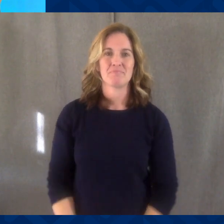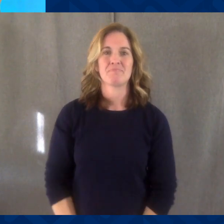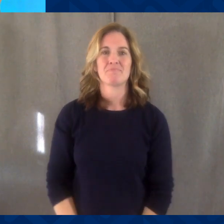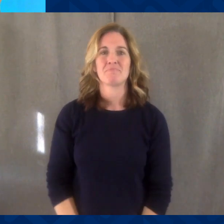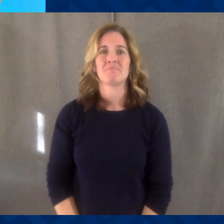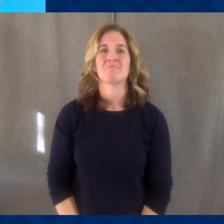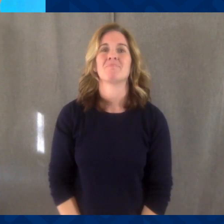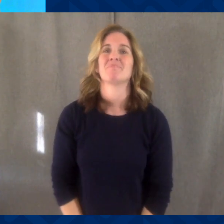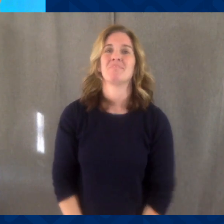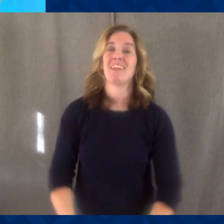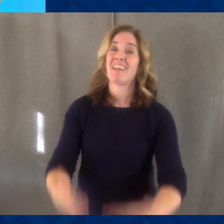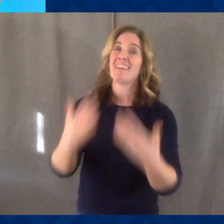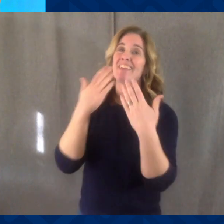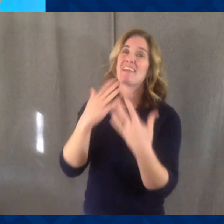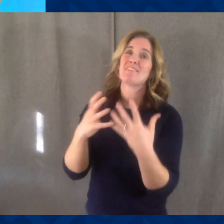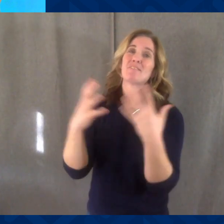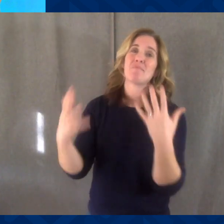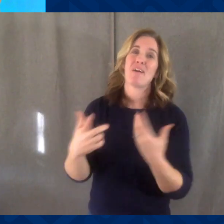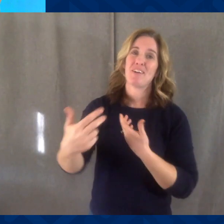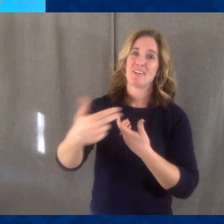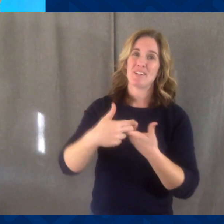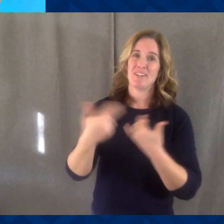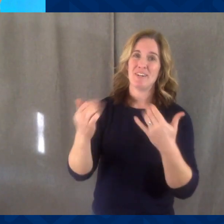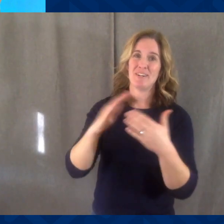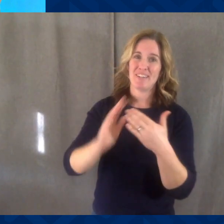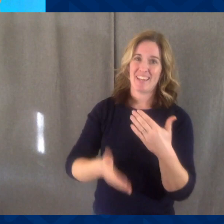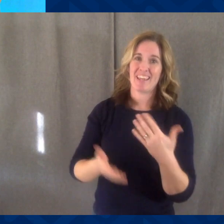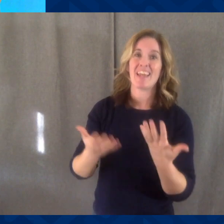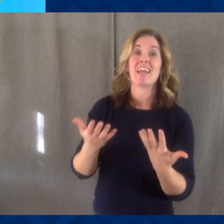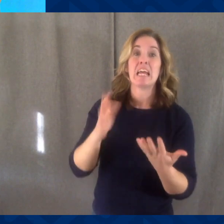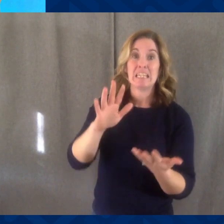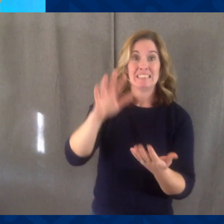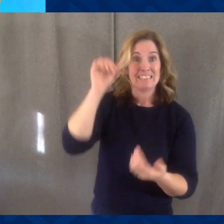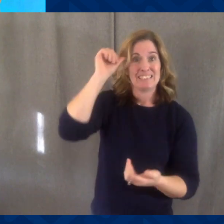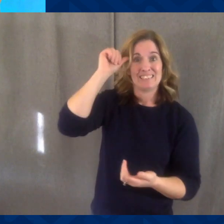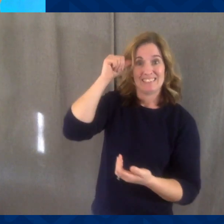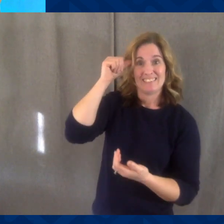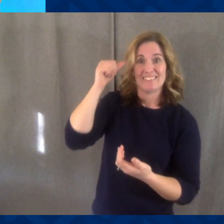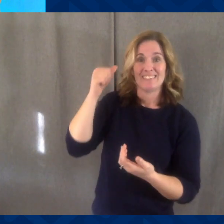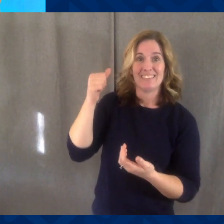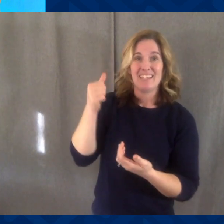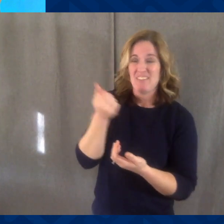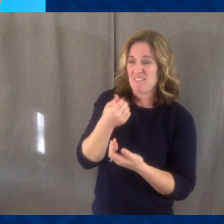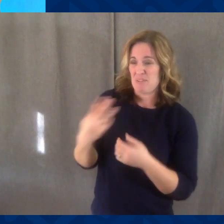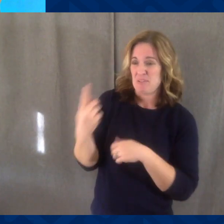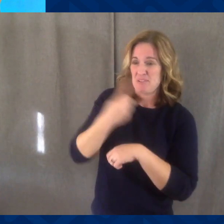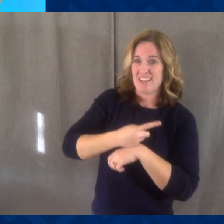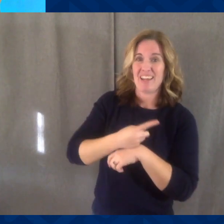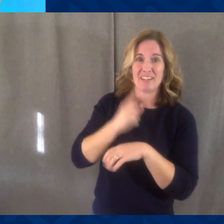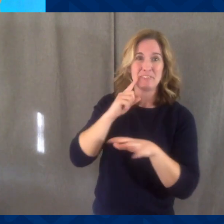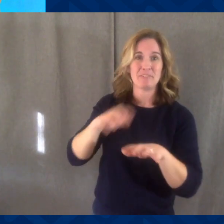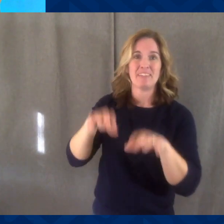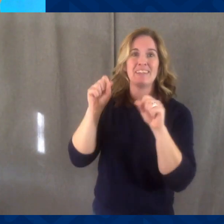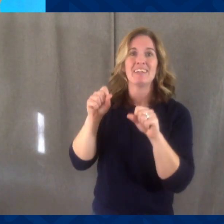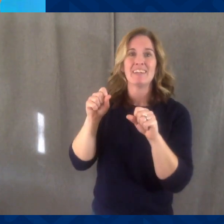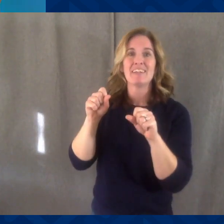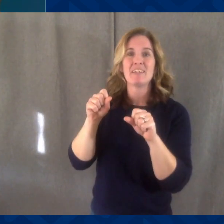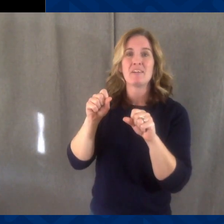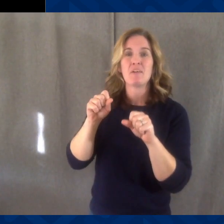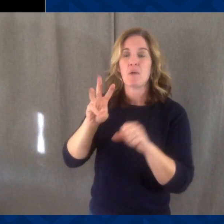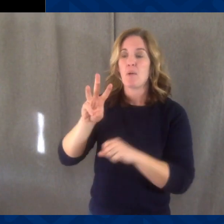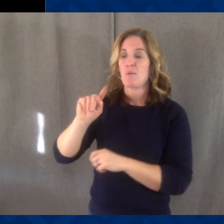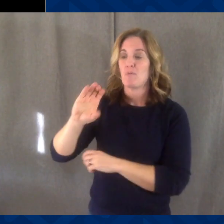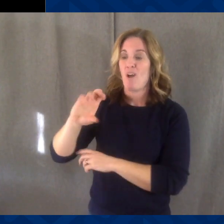Thank you so much for being with us this weekend. And do not forget, later this week, in just a few days, we are hosting our Watch